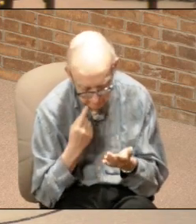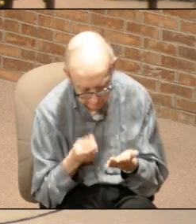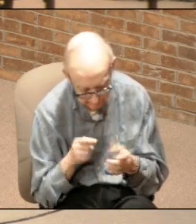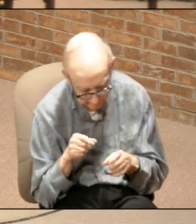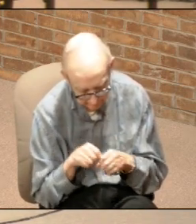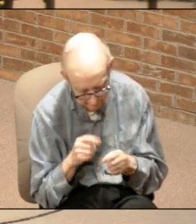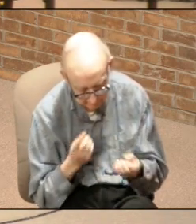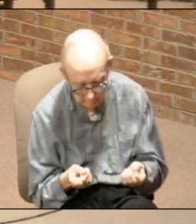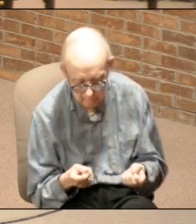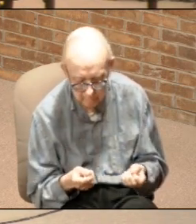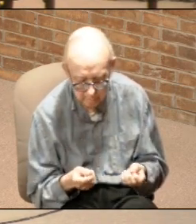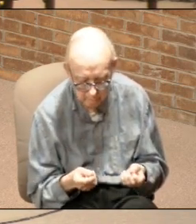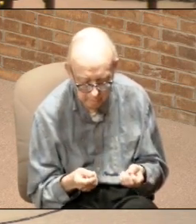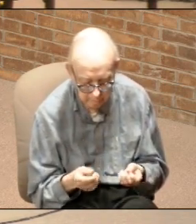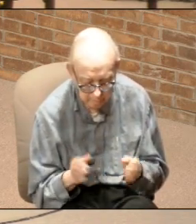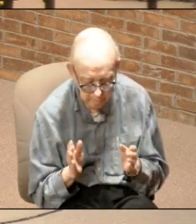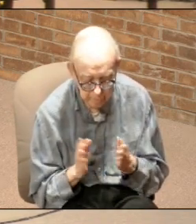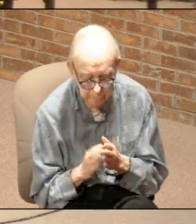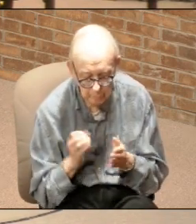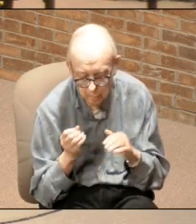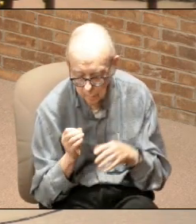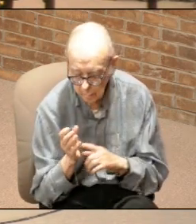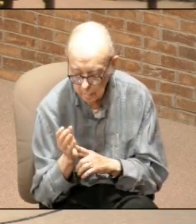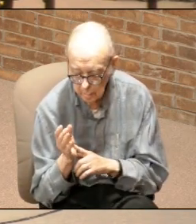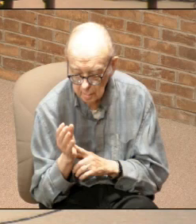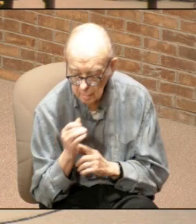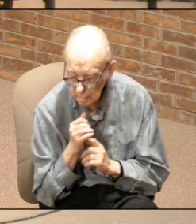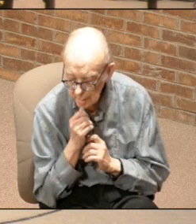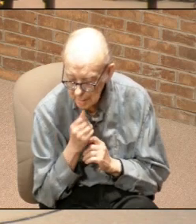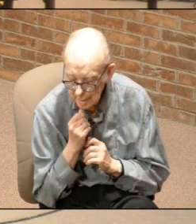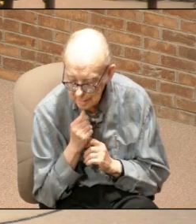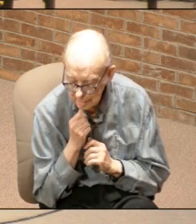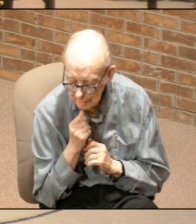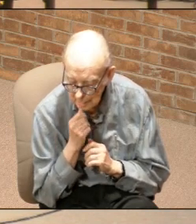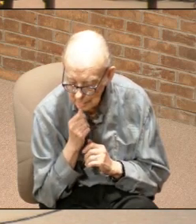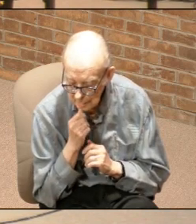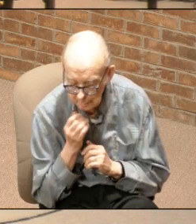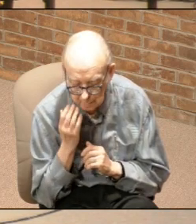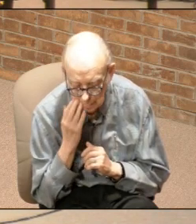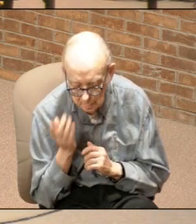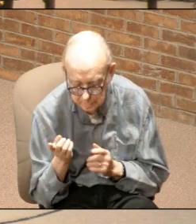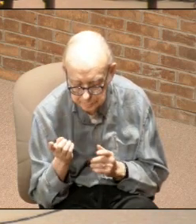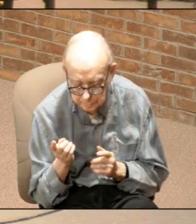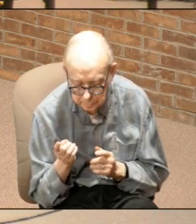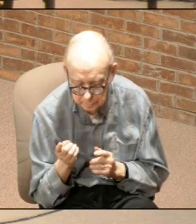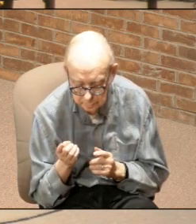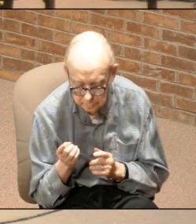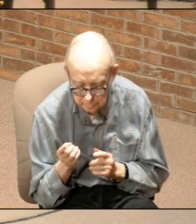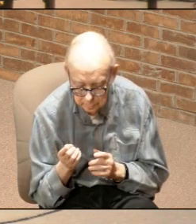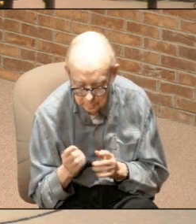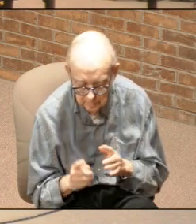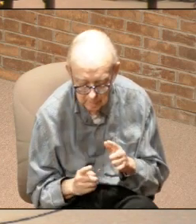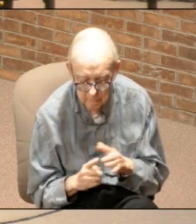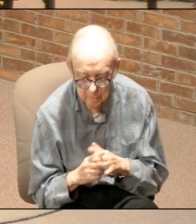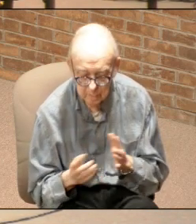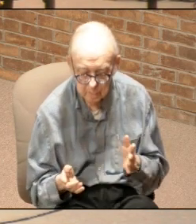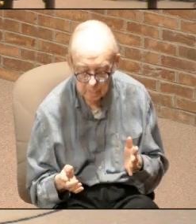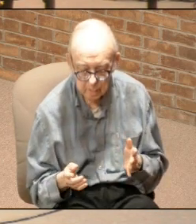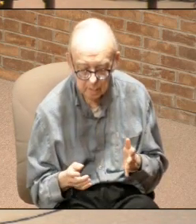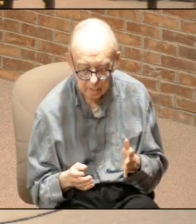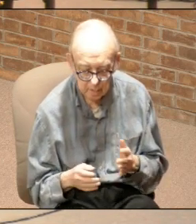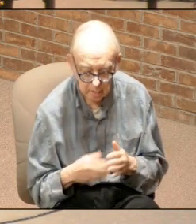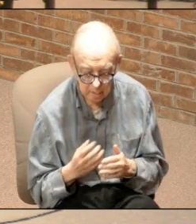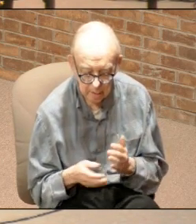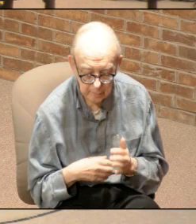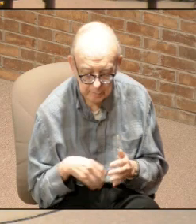gas gauge and there's this little light and i know that when that little light comes on i got roughly about